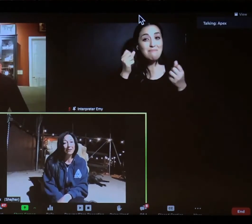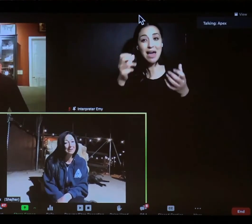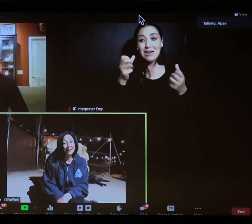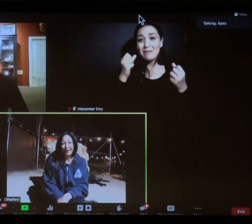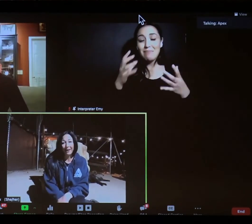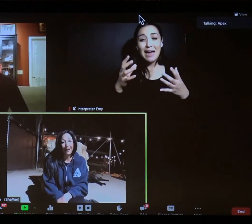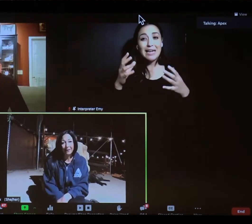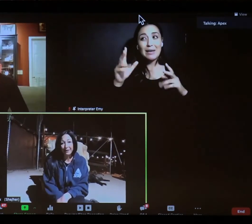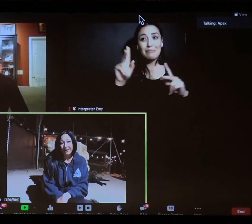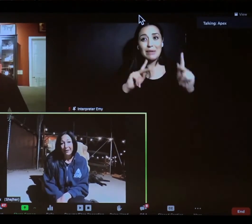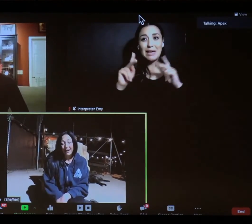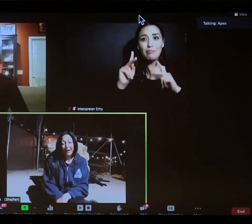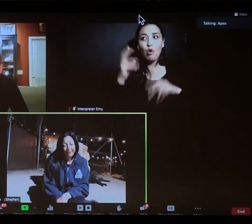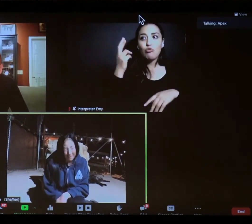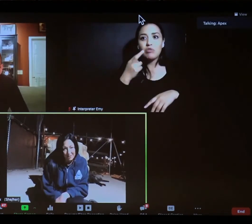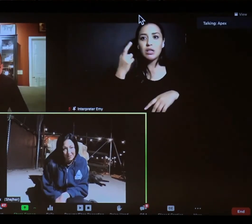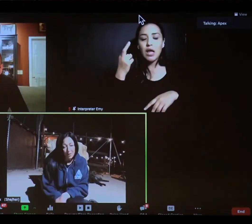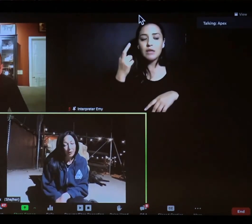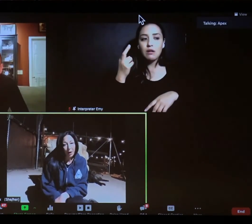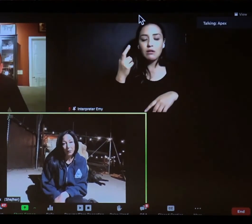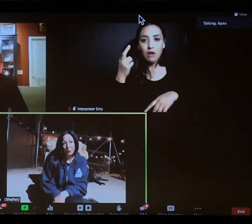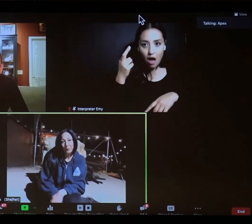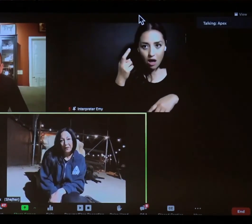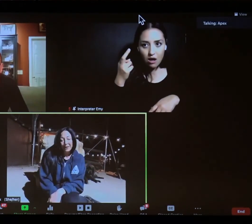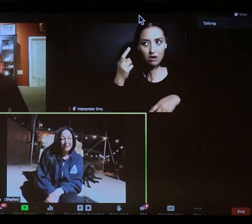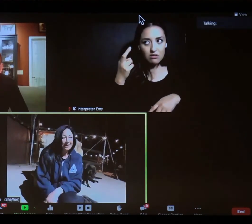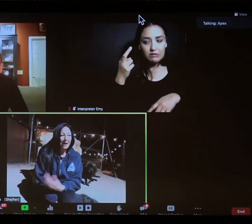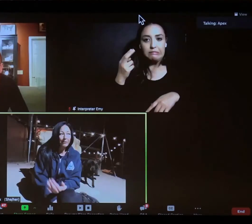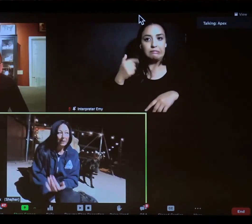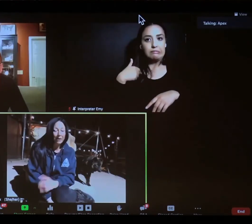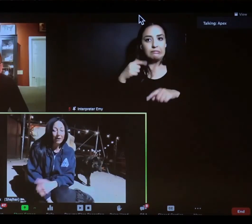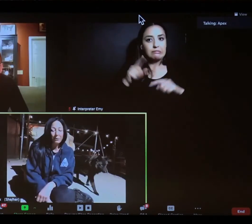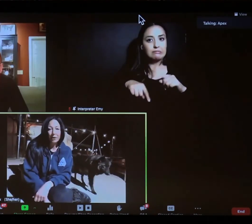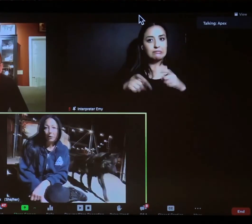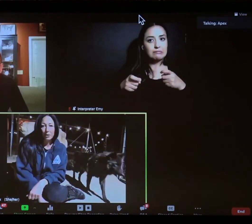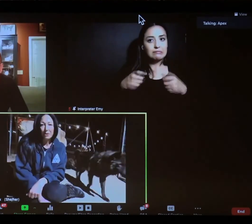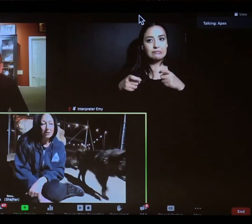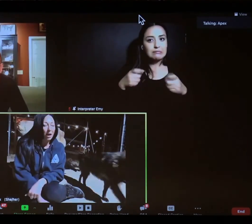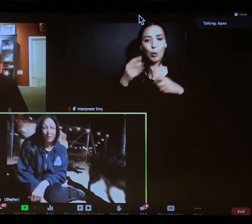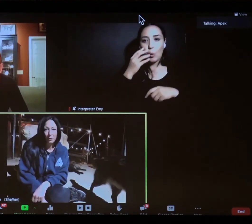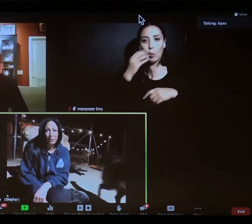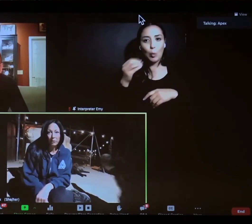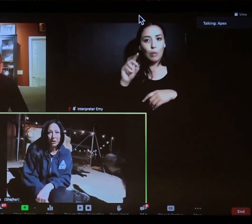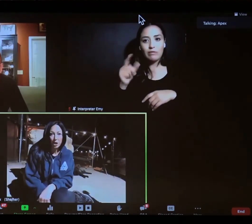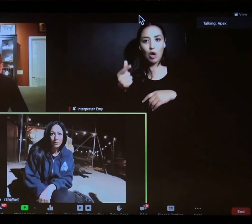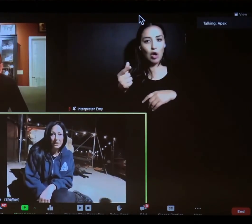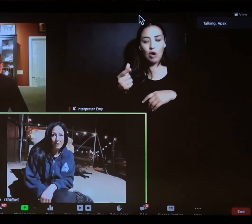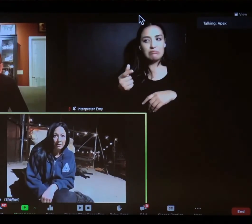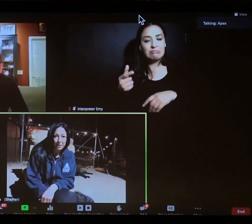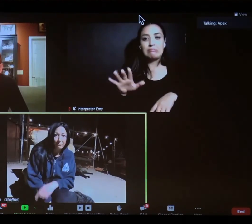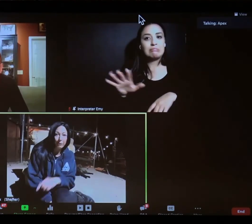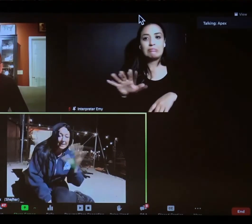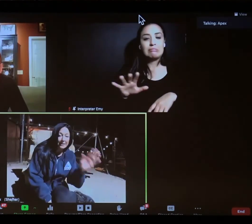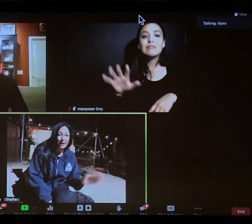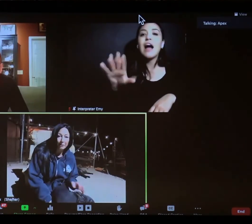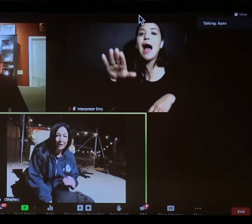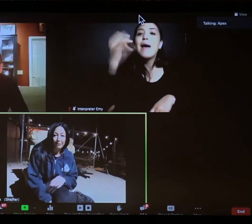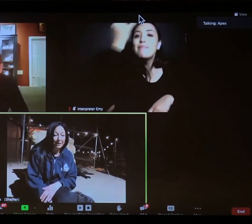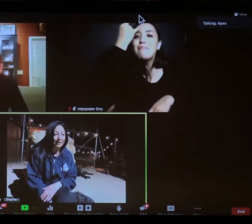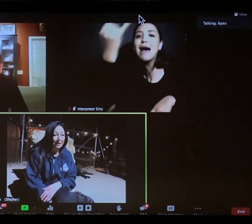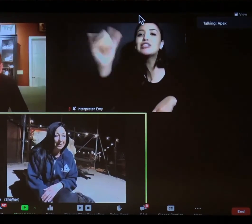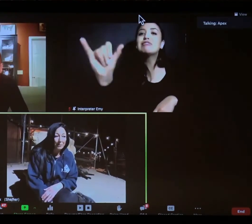they can't hack it, and that's the problem. It's like having a 3-year-old toddler with really sharp teeth for its entire life,